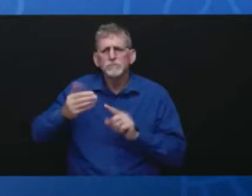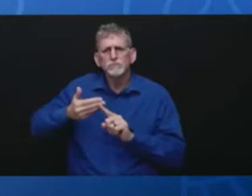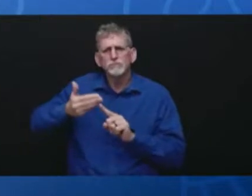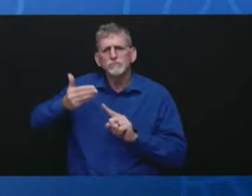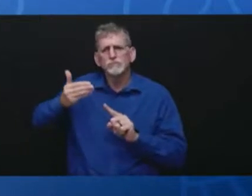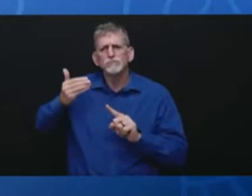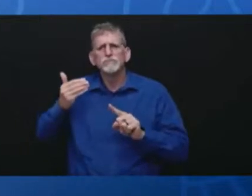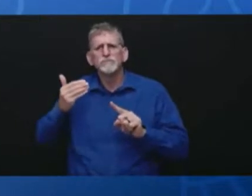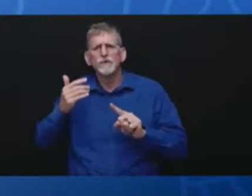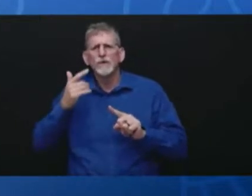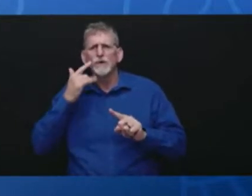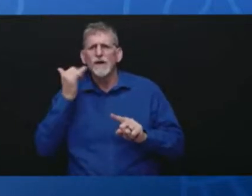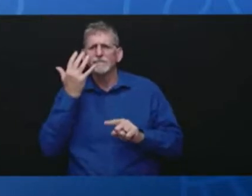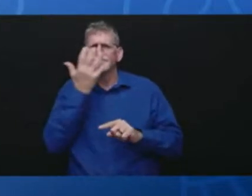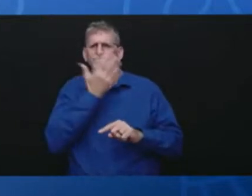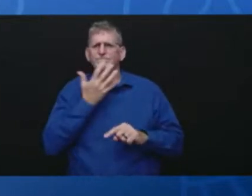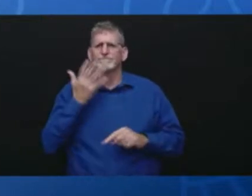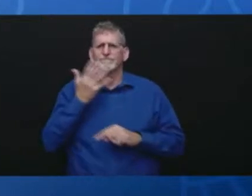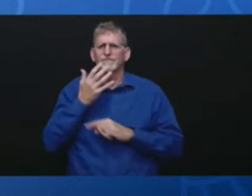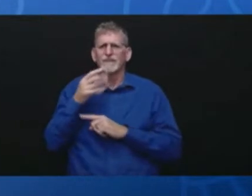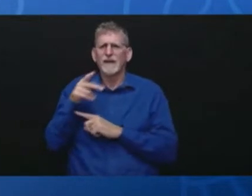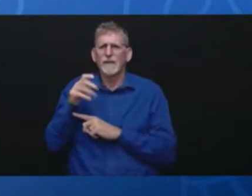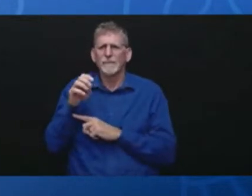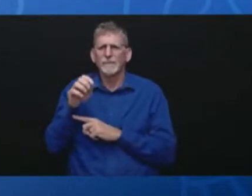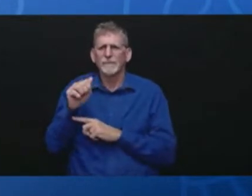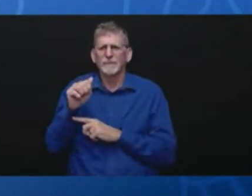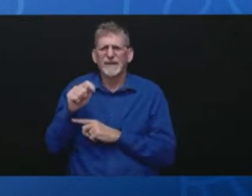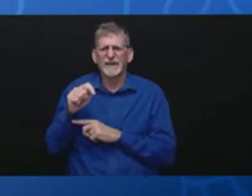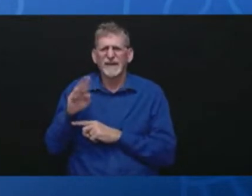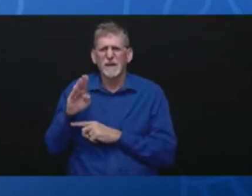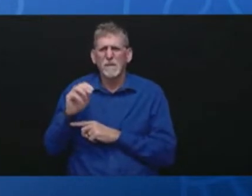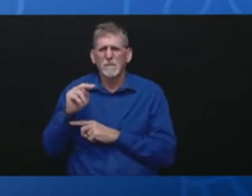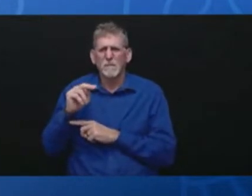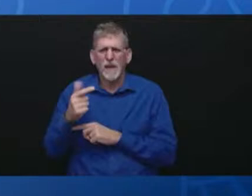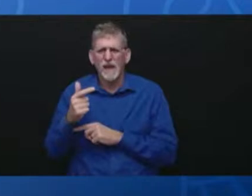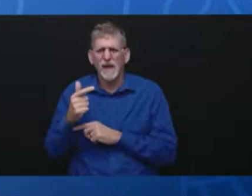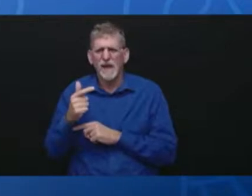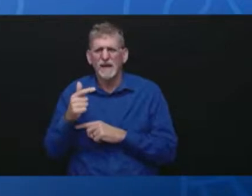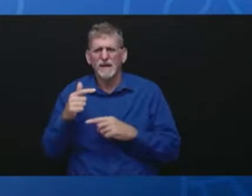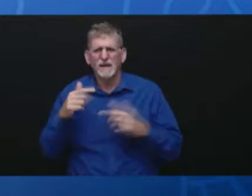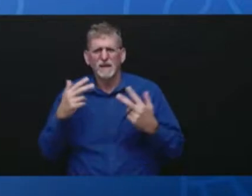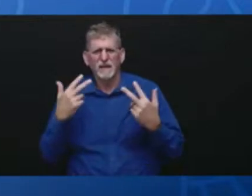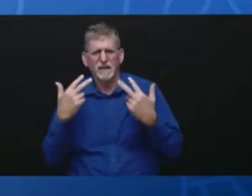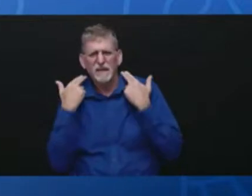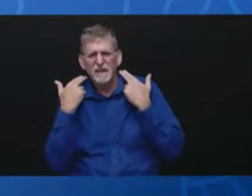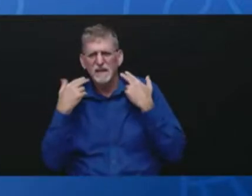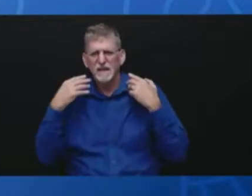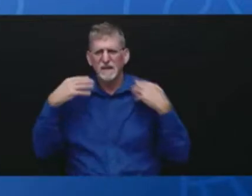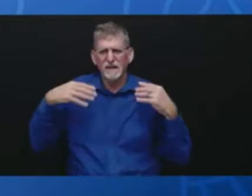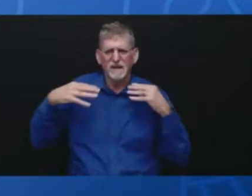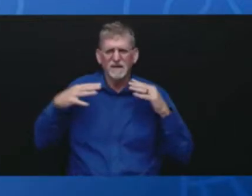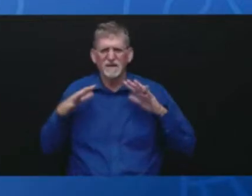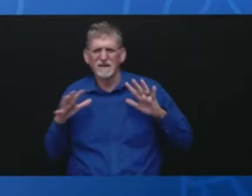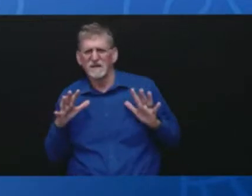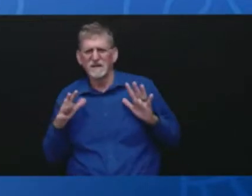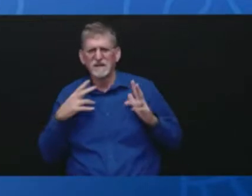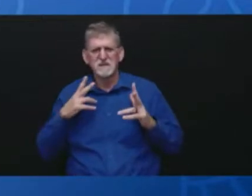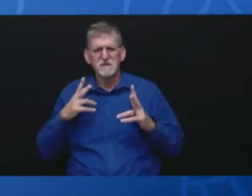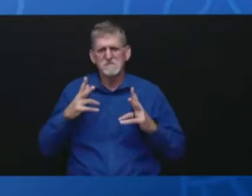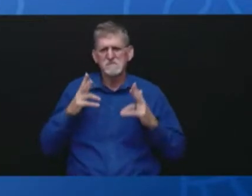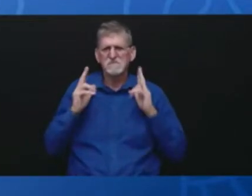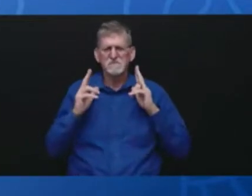Bogman. So I got a haircut. It's funny when you look at, you're so busy and you look around, and